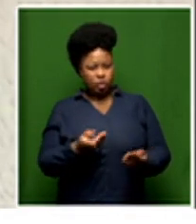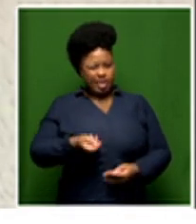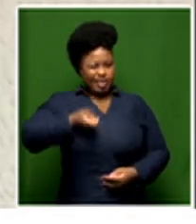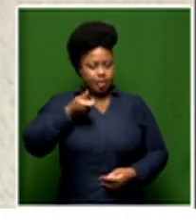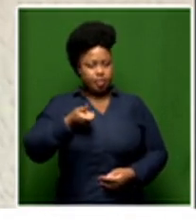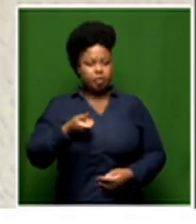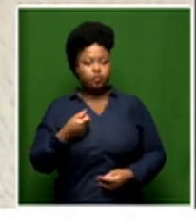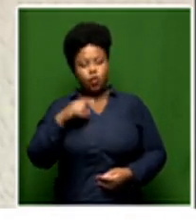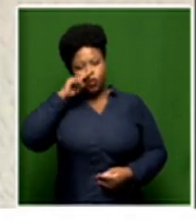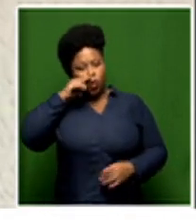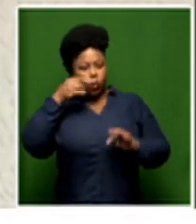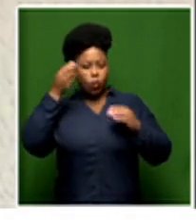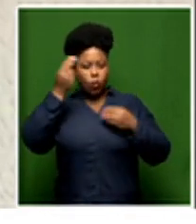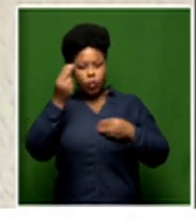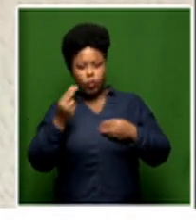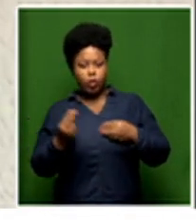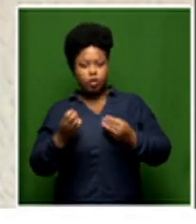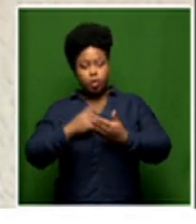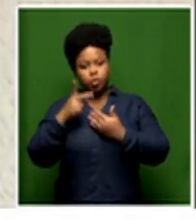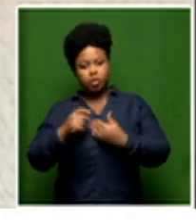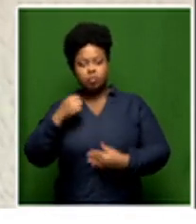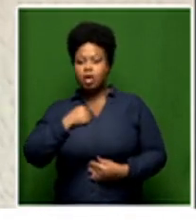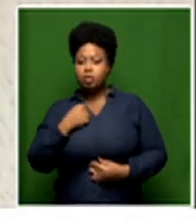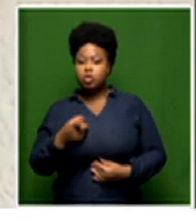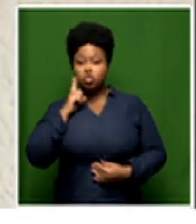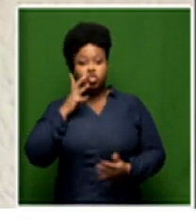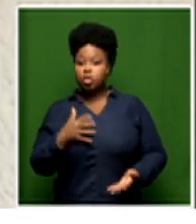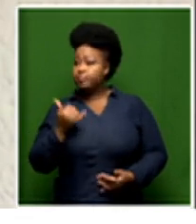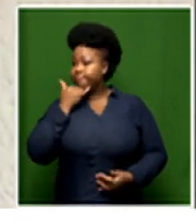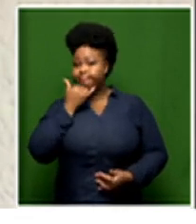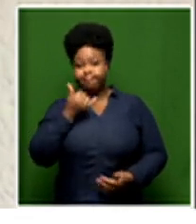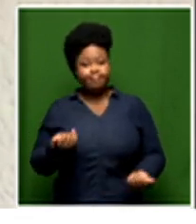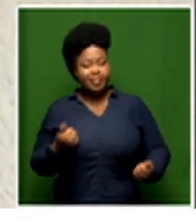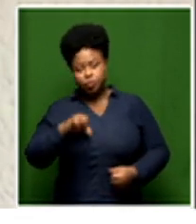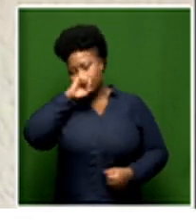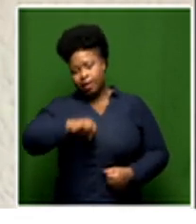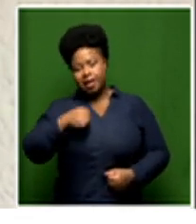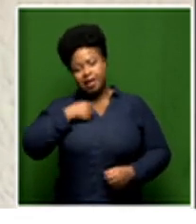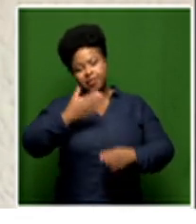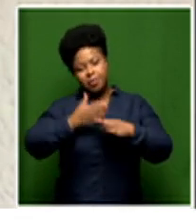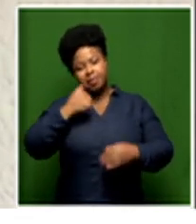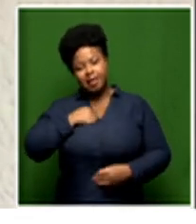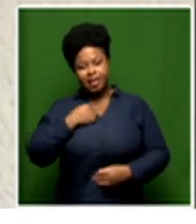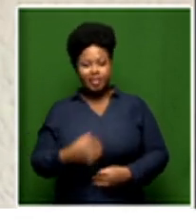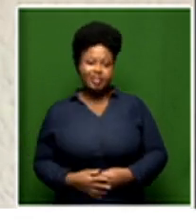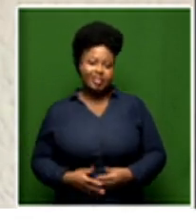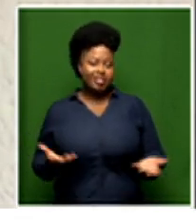bit of cartoons in my projects? And my teachers were so happy and they loved my work, and